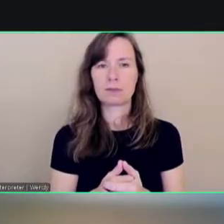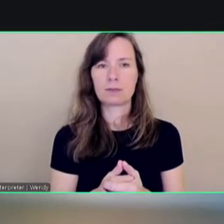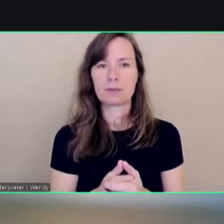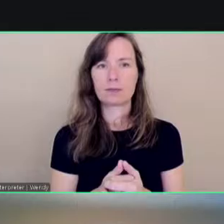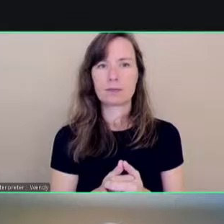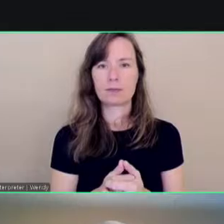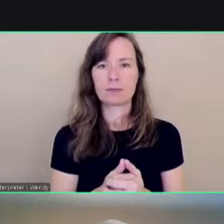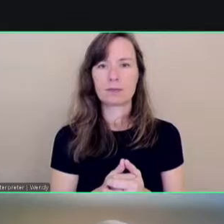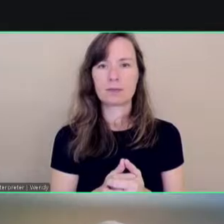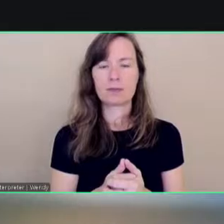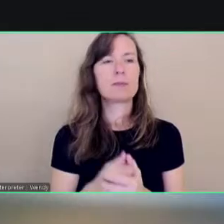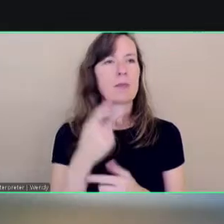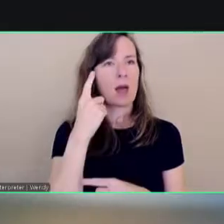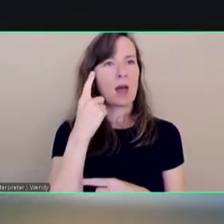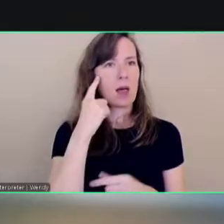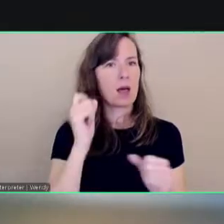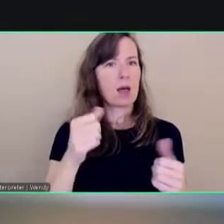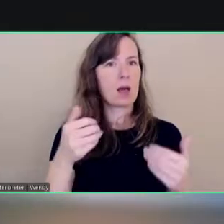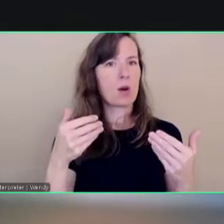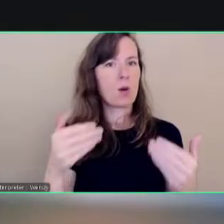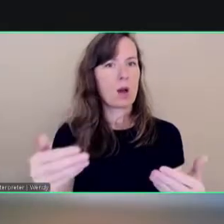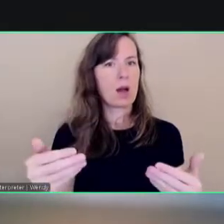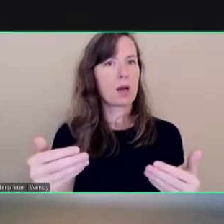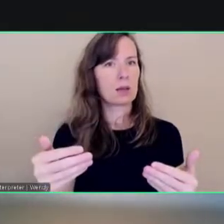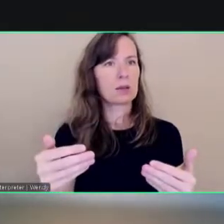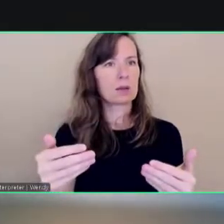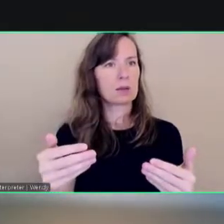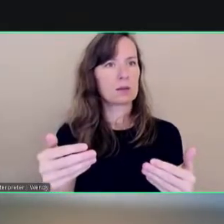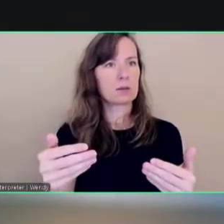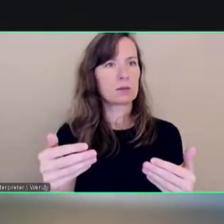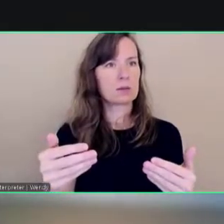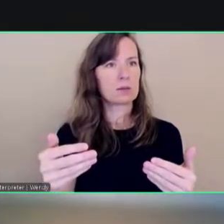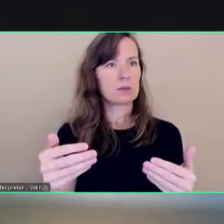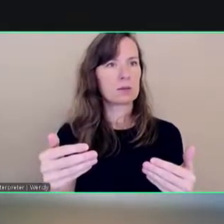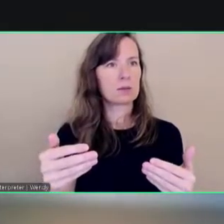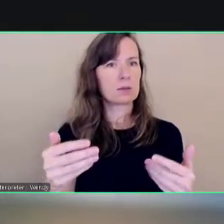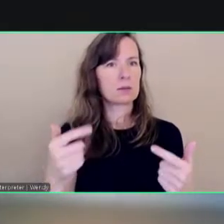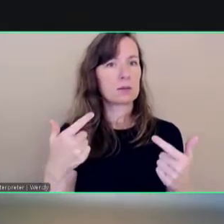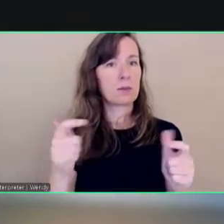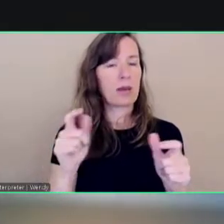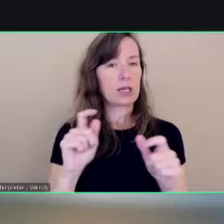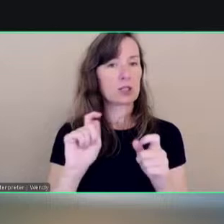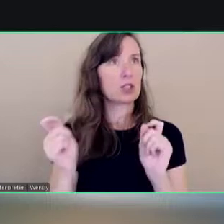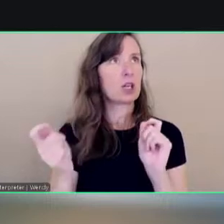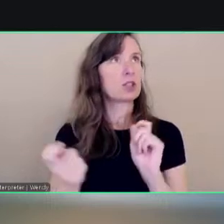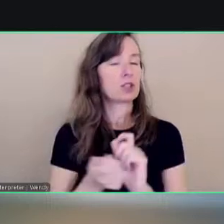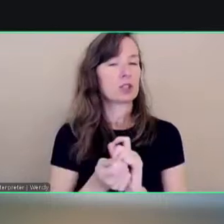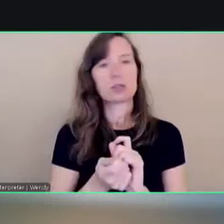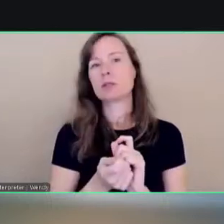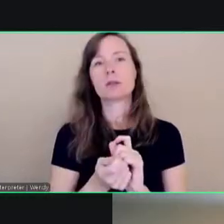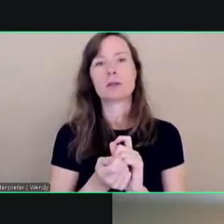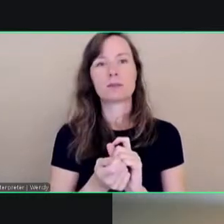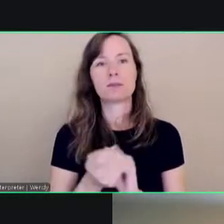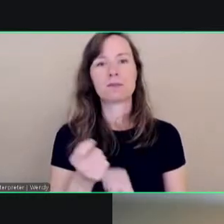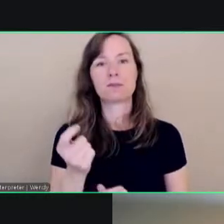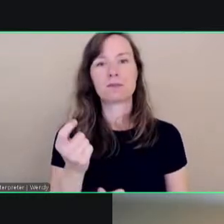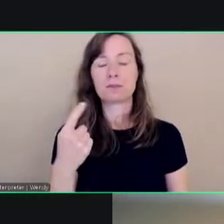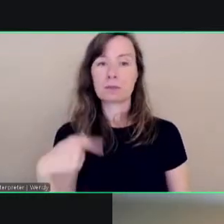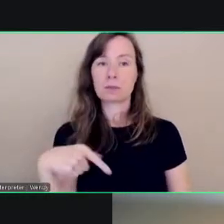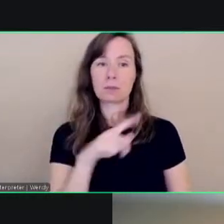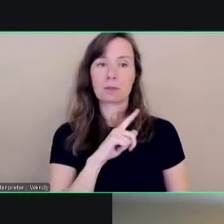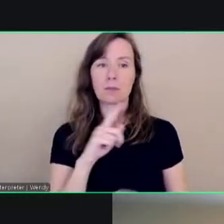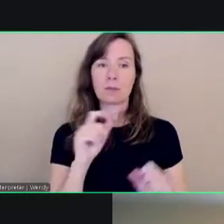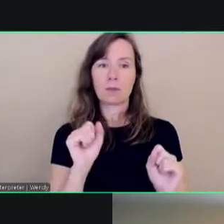Steve, I think you can go ahead and Okay. through the big changes. So if we could have the